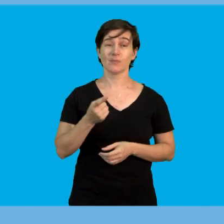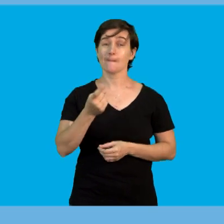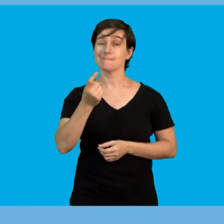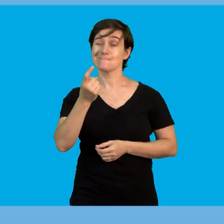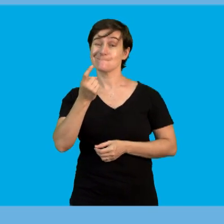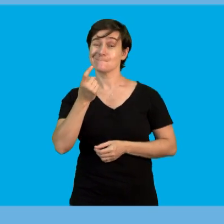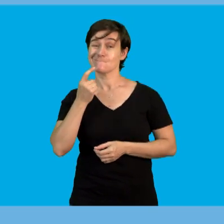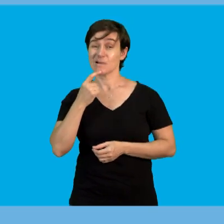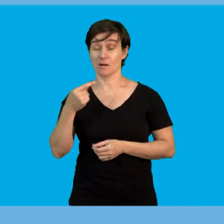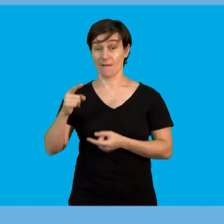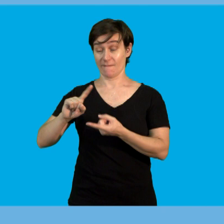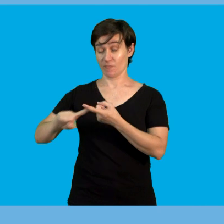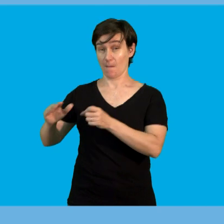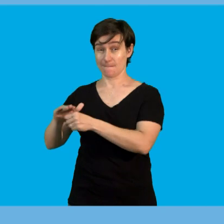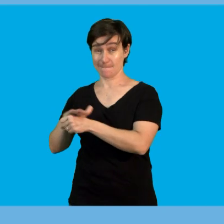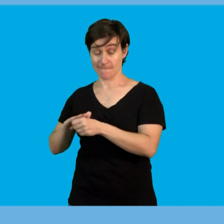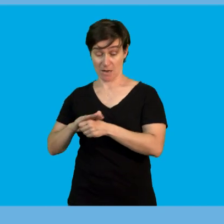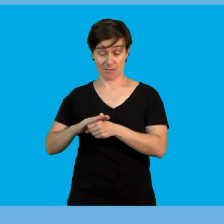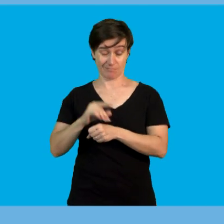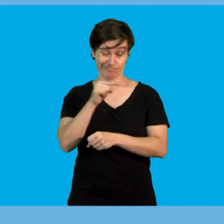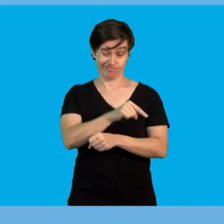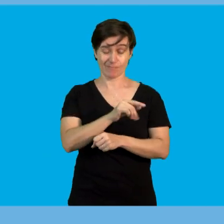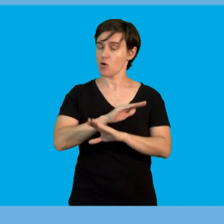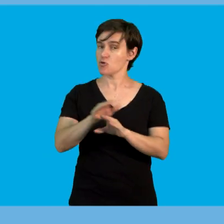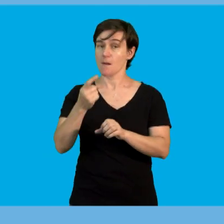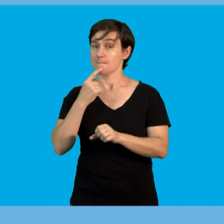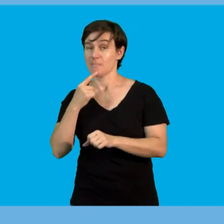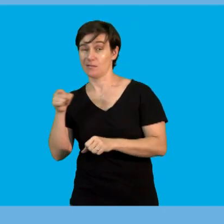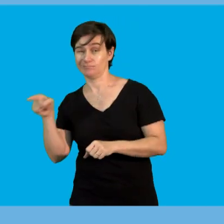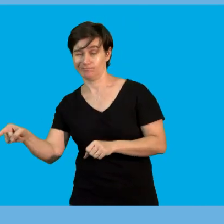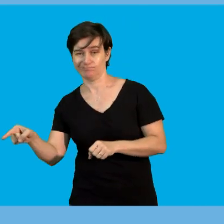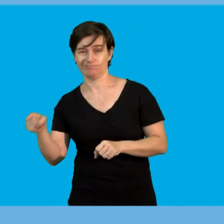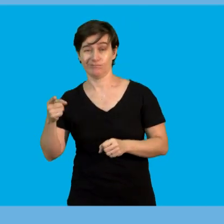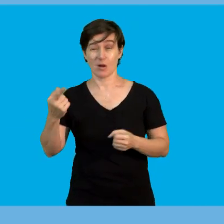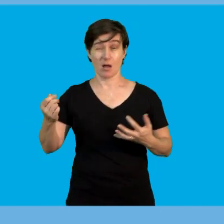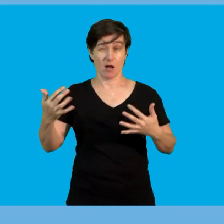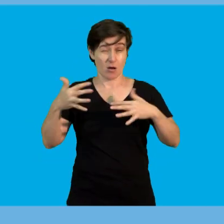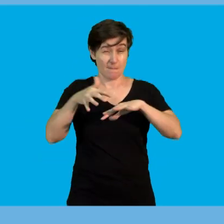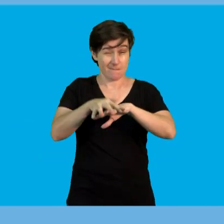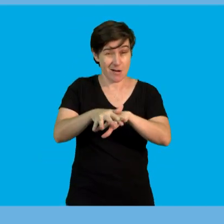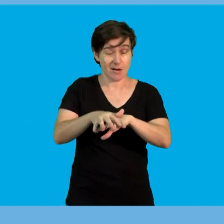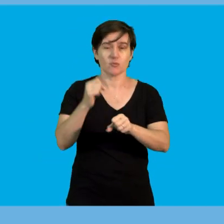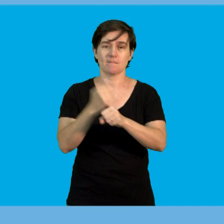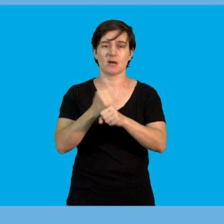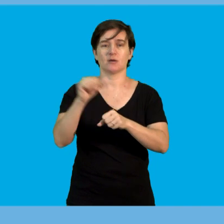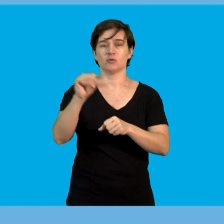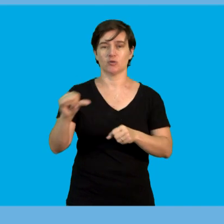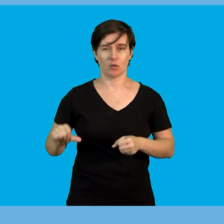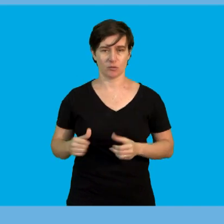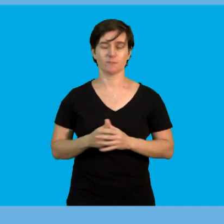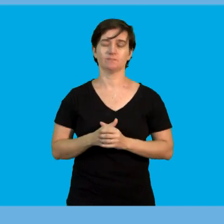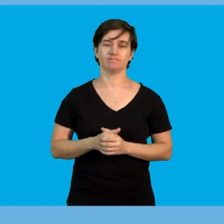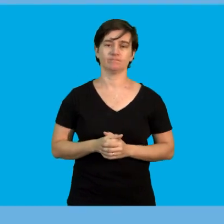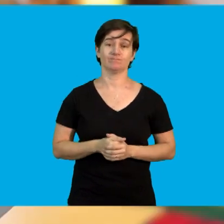parts, the metal part from the base and the non-metal part from the acid, are then going to be combined to form the salt. For